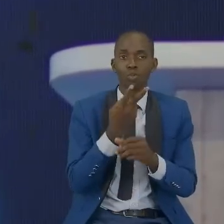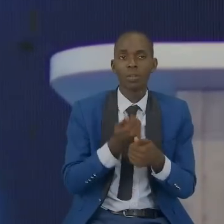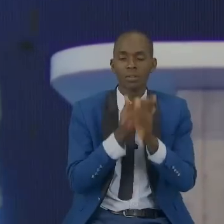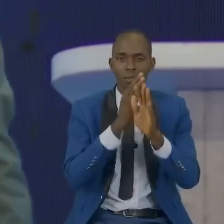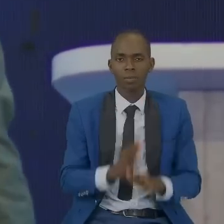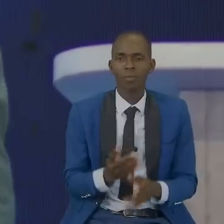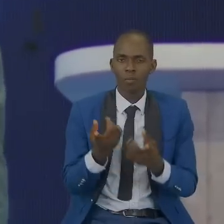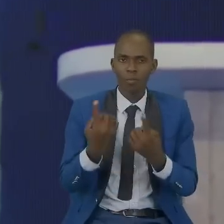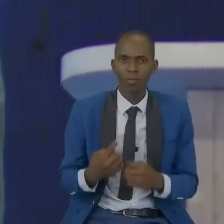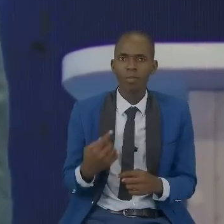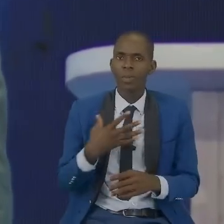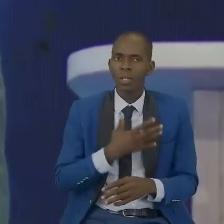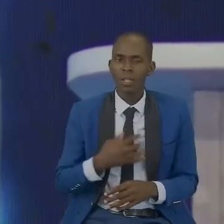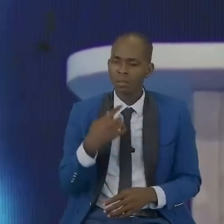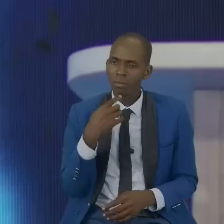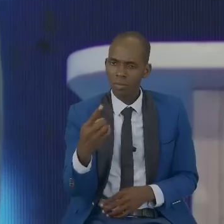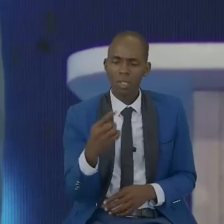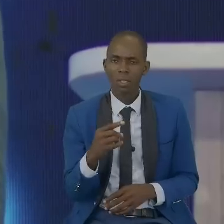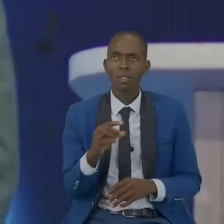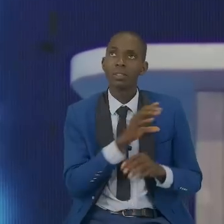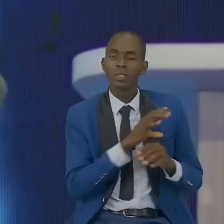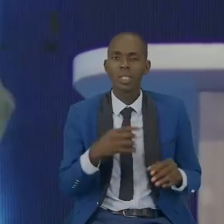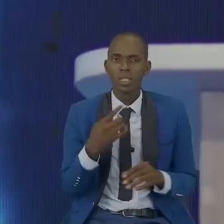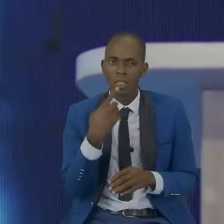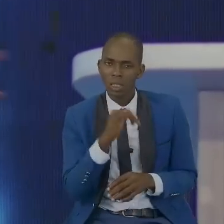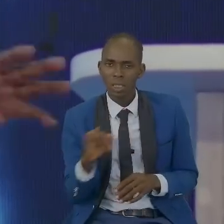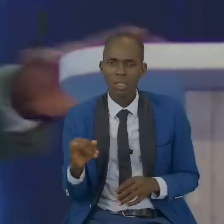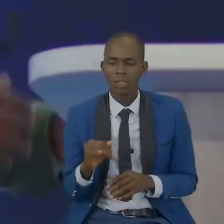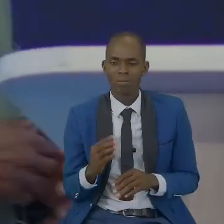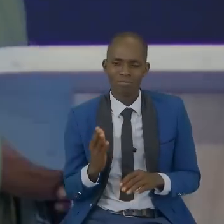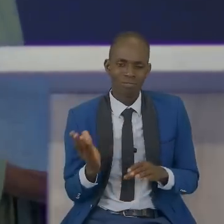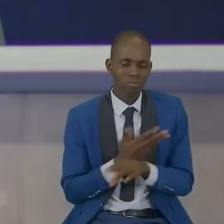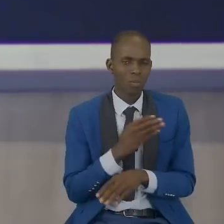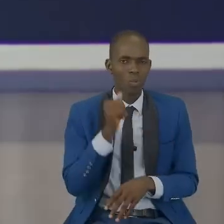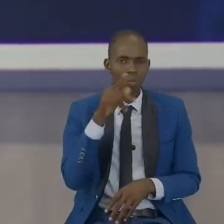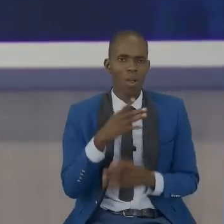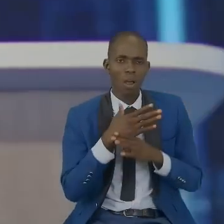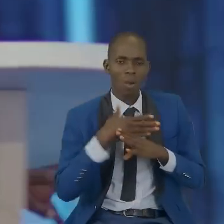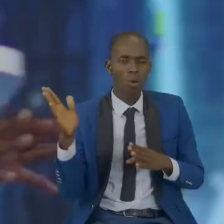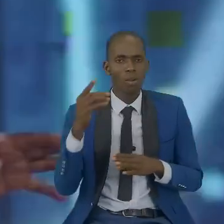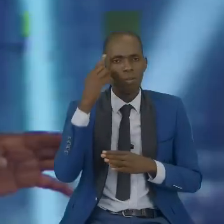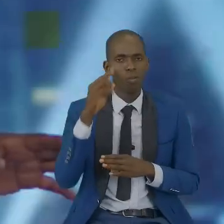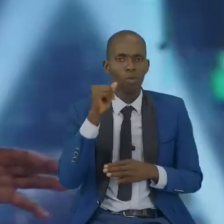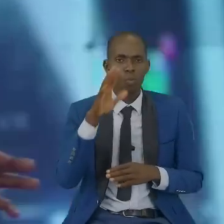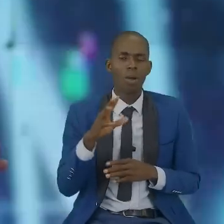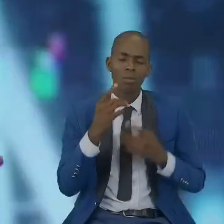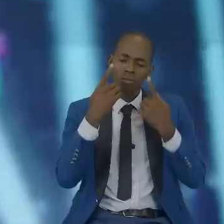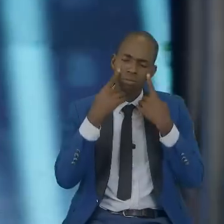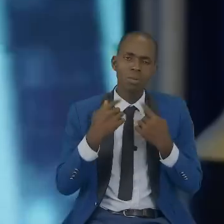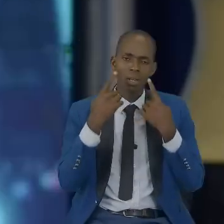him, saying, send her away, for she crieth after us. And the woman could